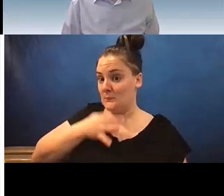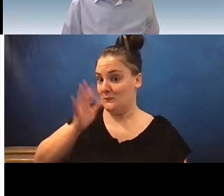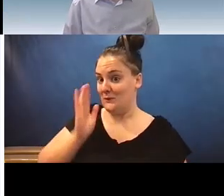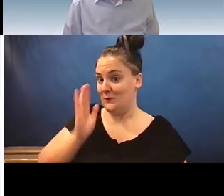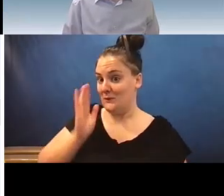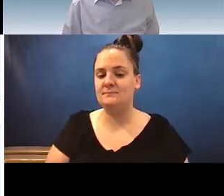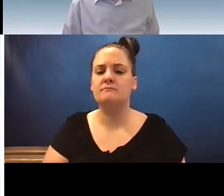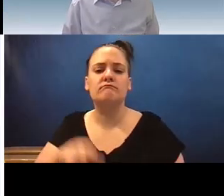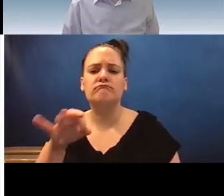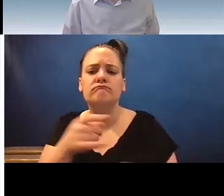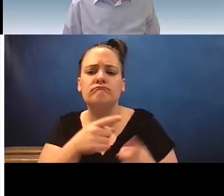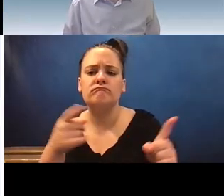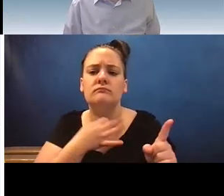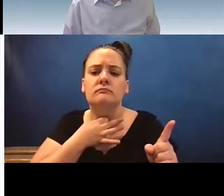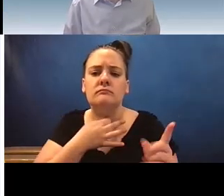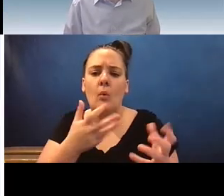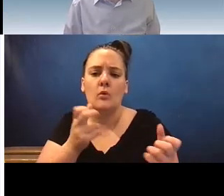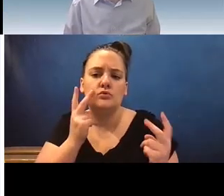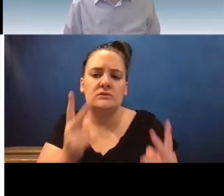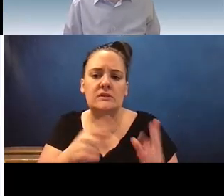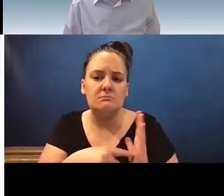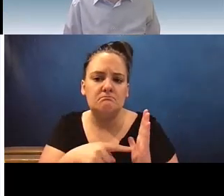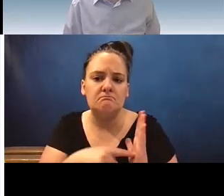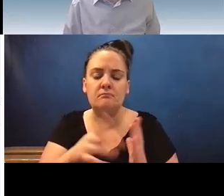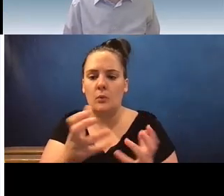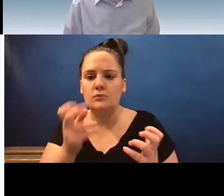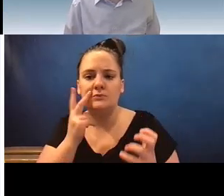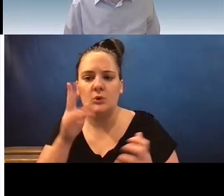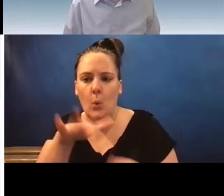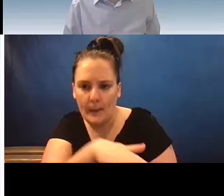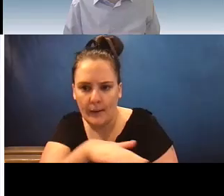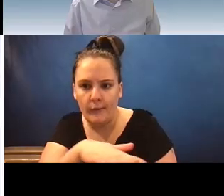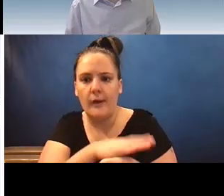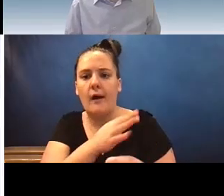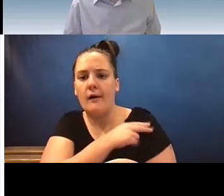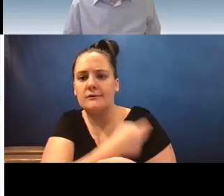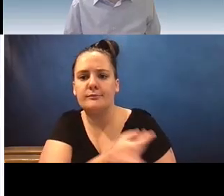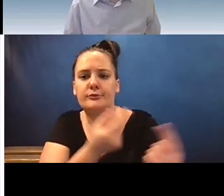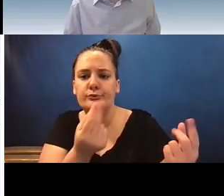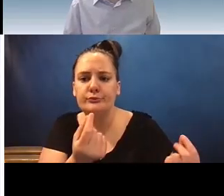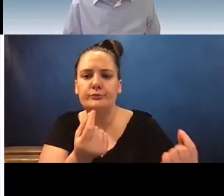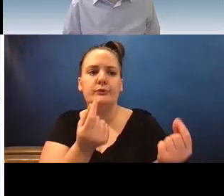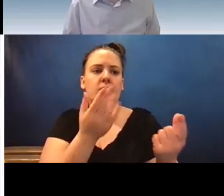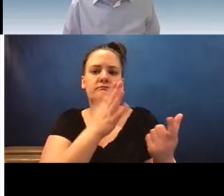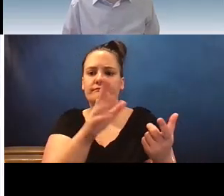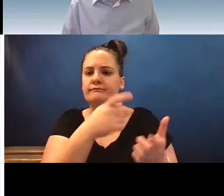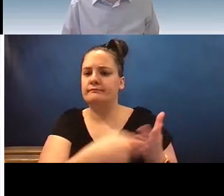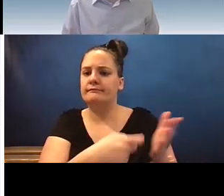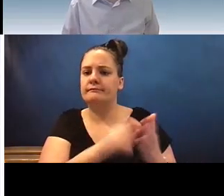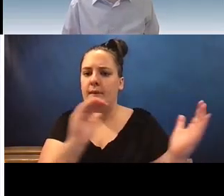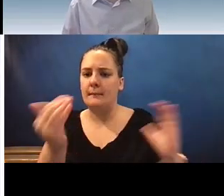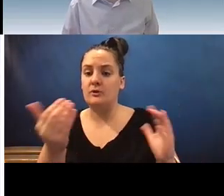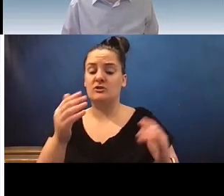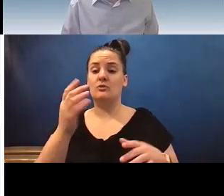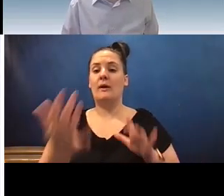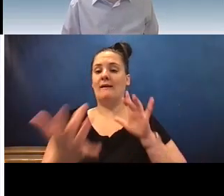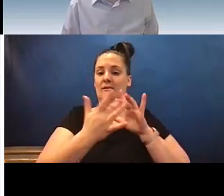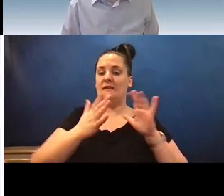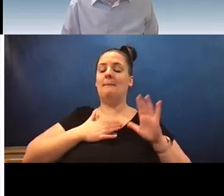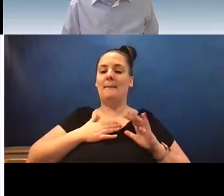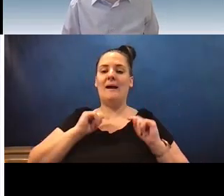like a demo or help comparing the prices for hospitals in your employer region or your community, you can reach out to my team for support at